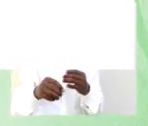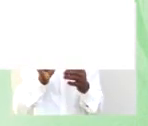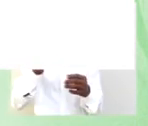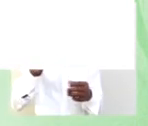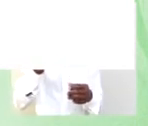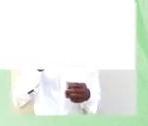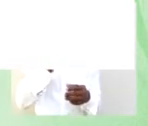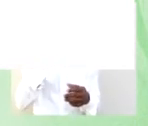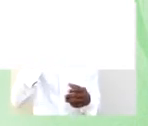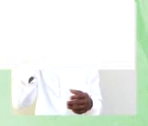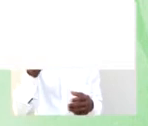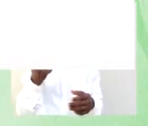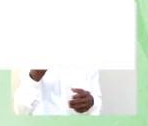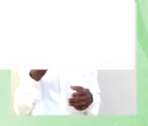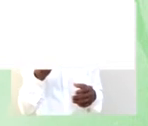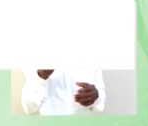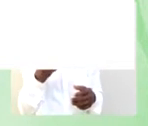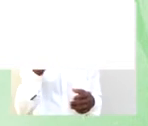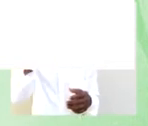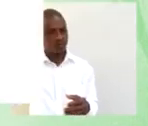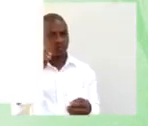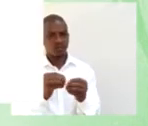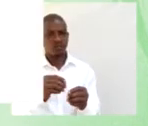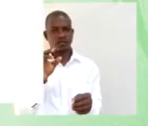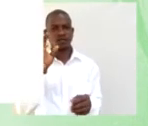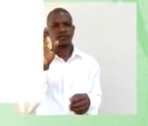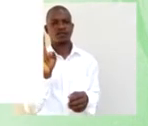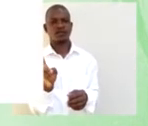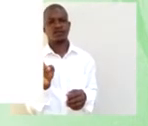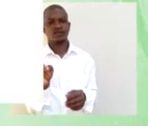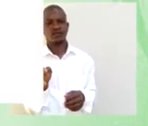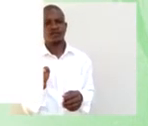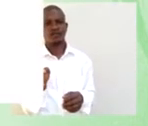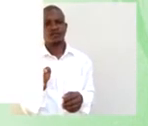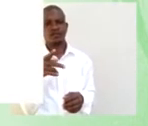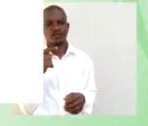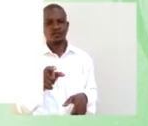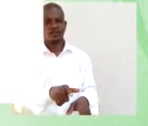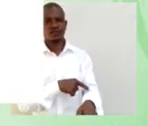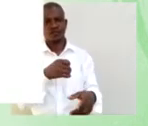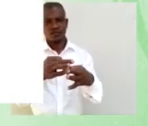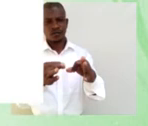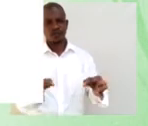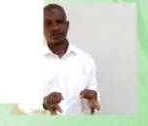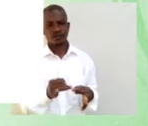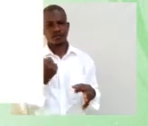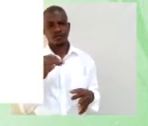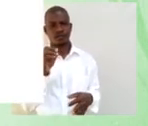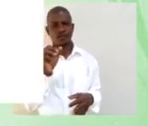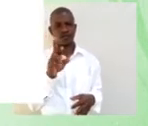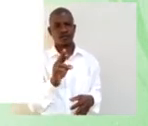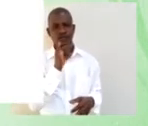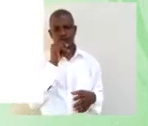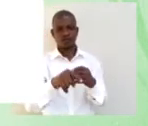in sausage. Because sound number 7. The long form of